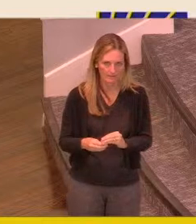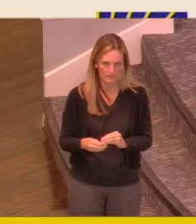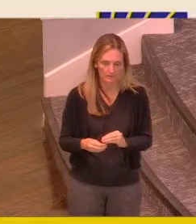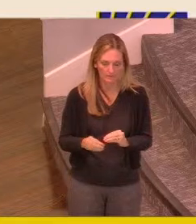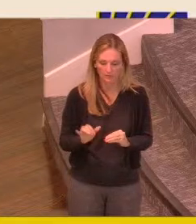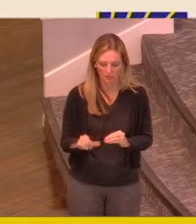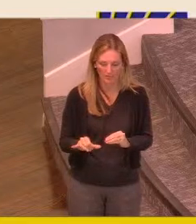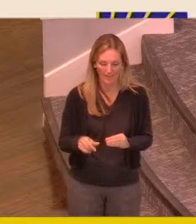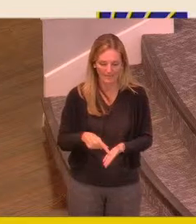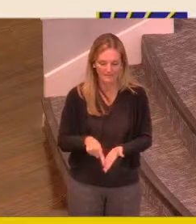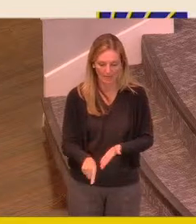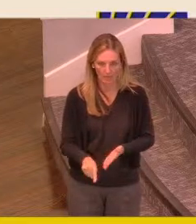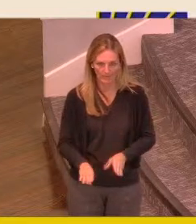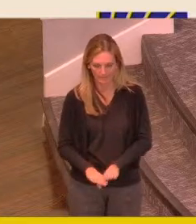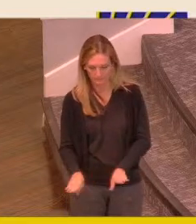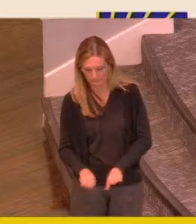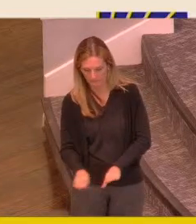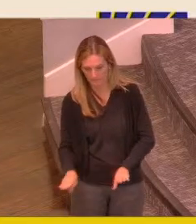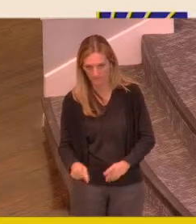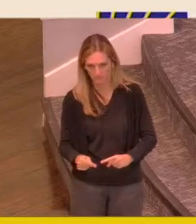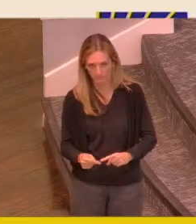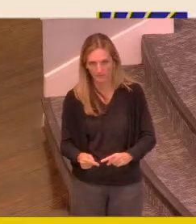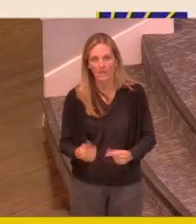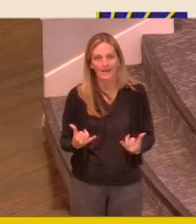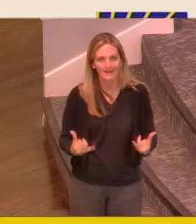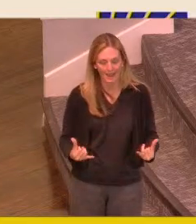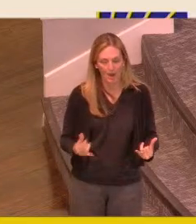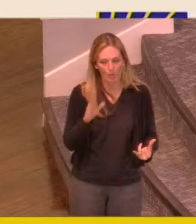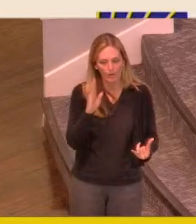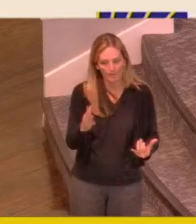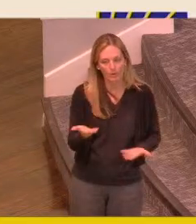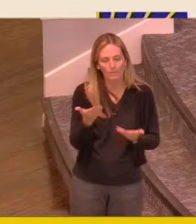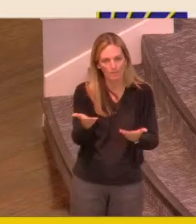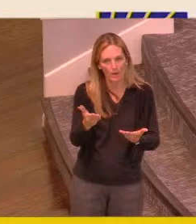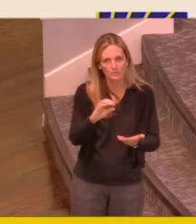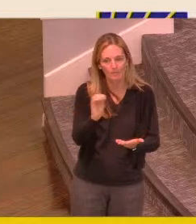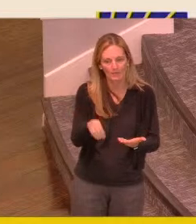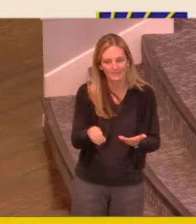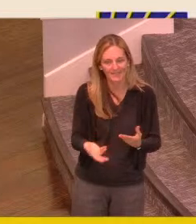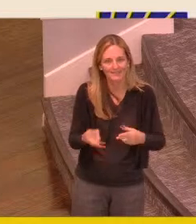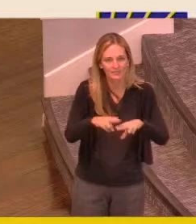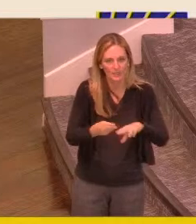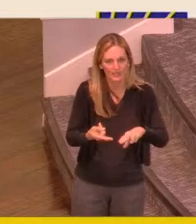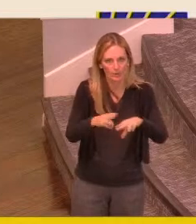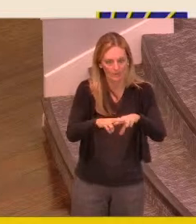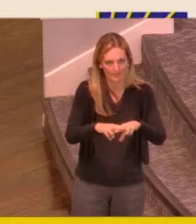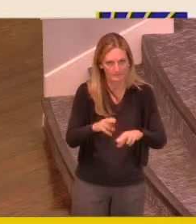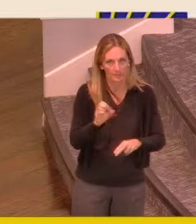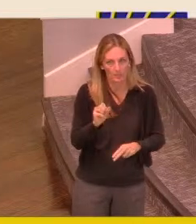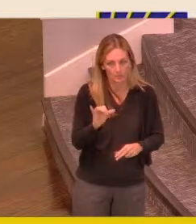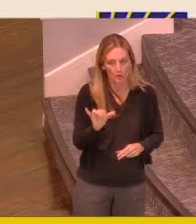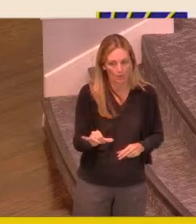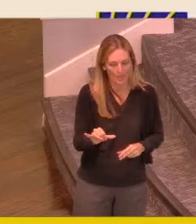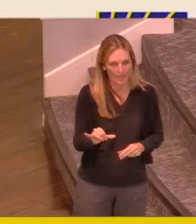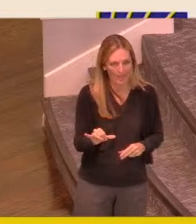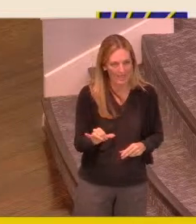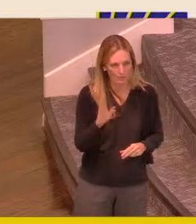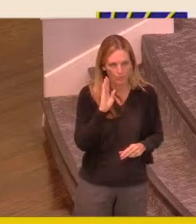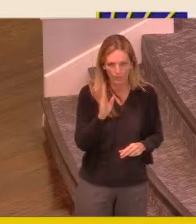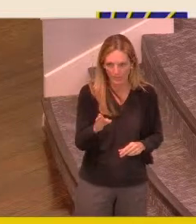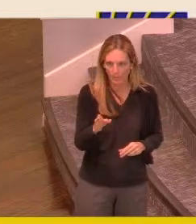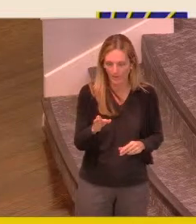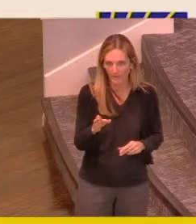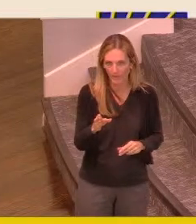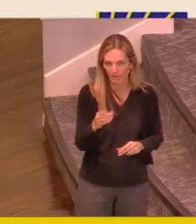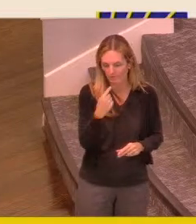schedule, of proposing a percentage increase. So that's information that we'll bring to you when Byron brings